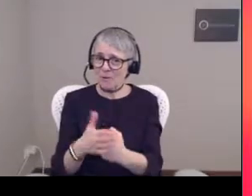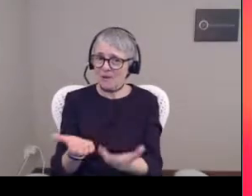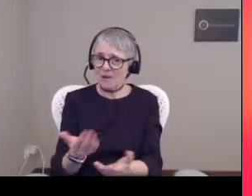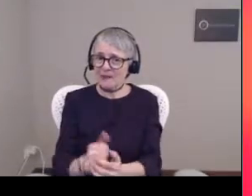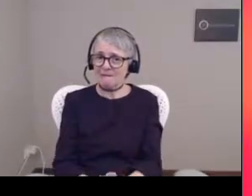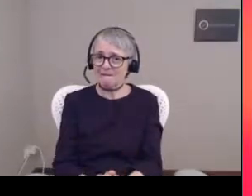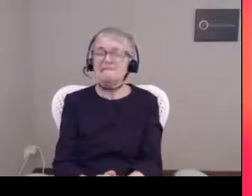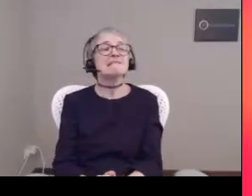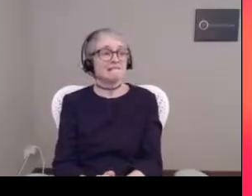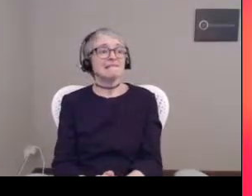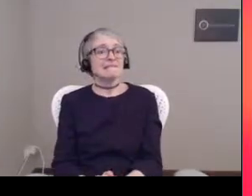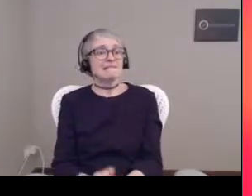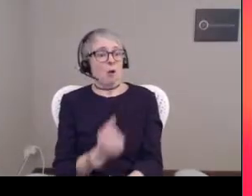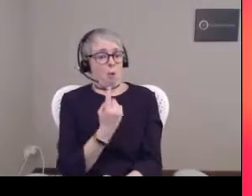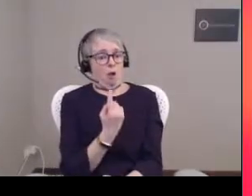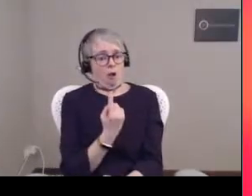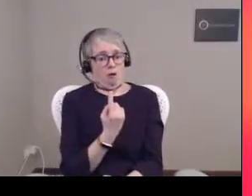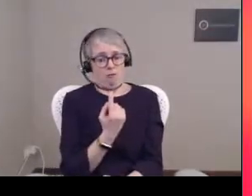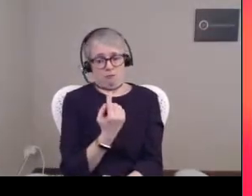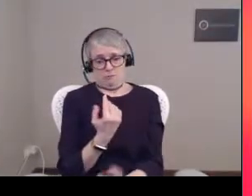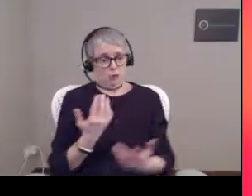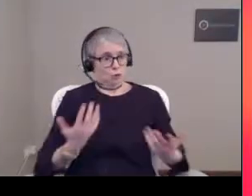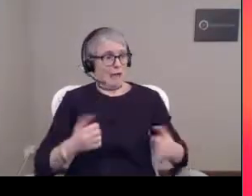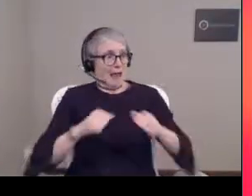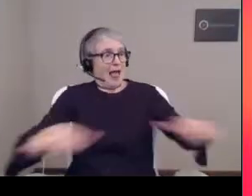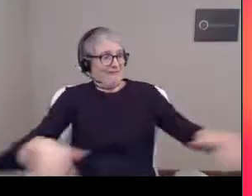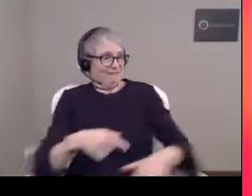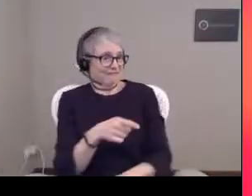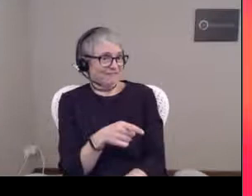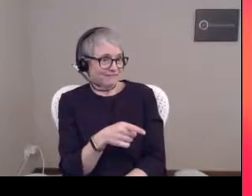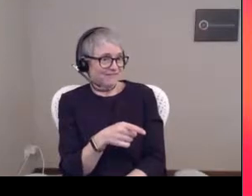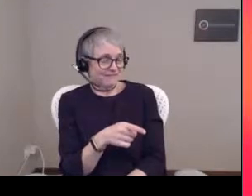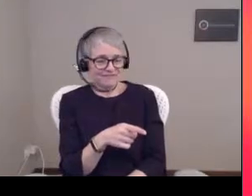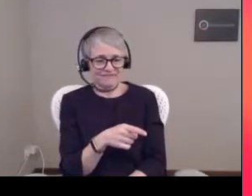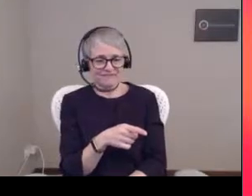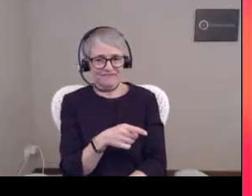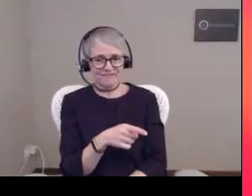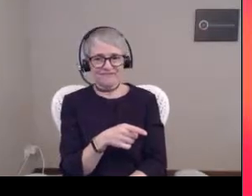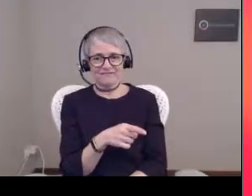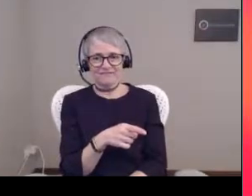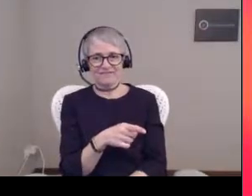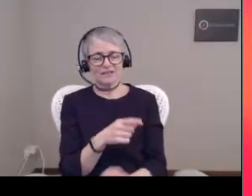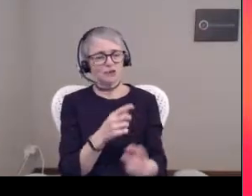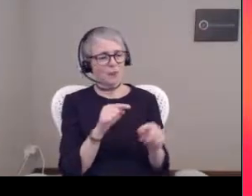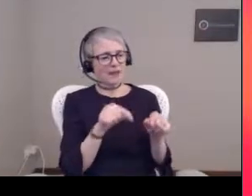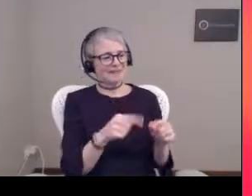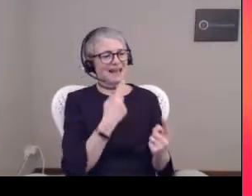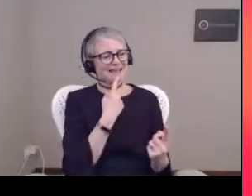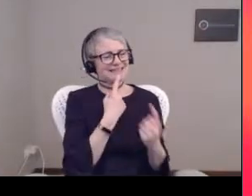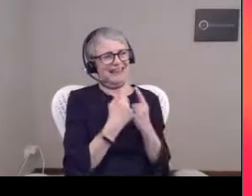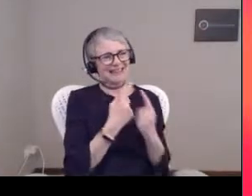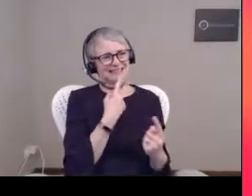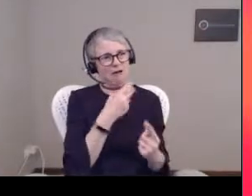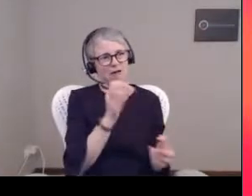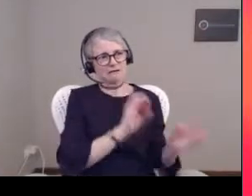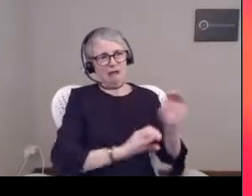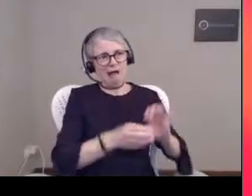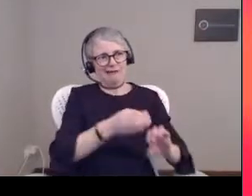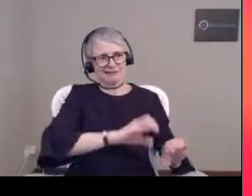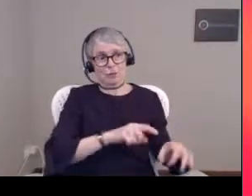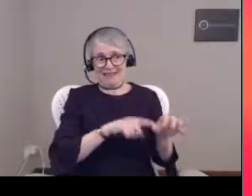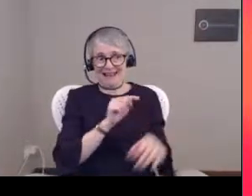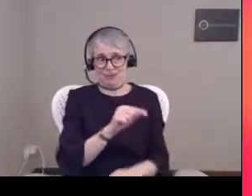We've got one that's gone live today, which Jane knows about, which is for a data scientist qualification.